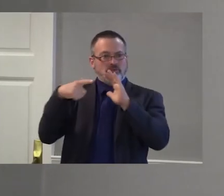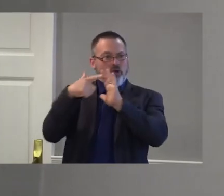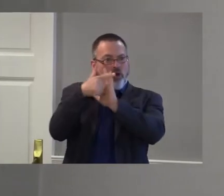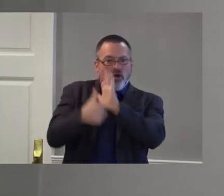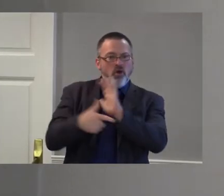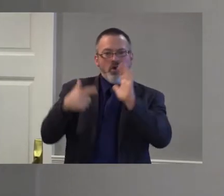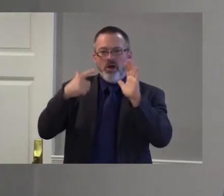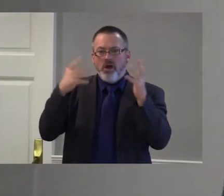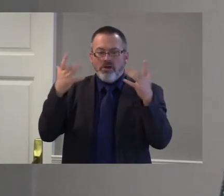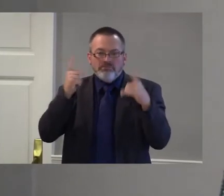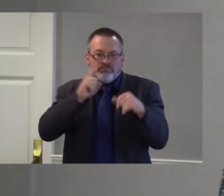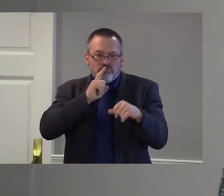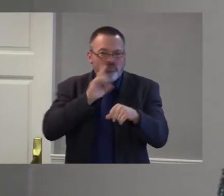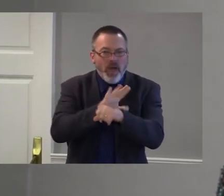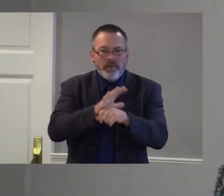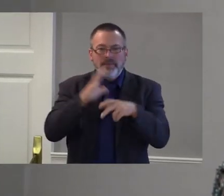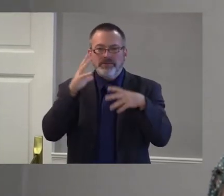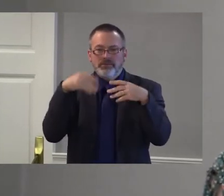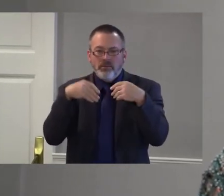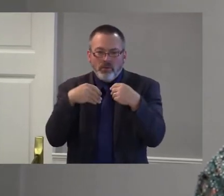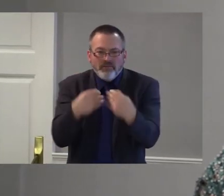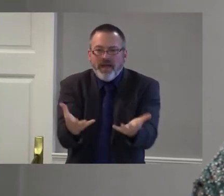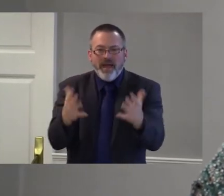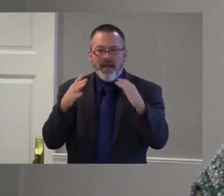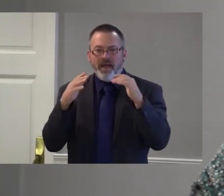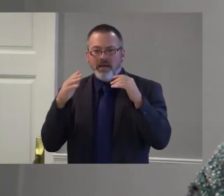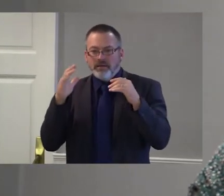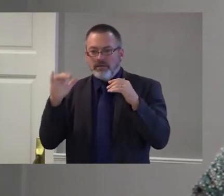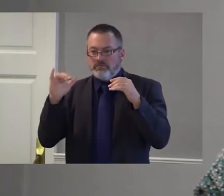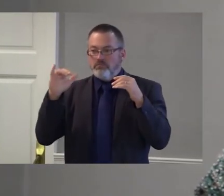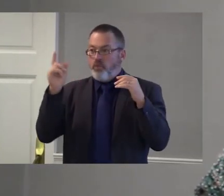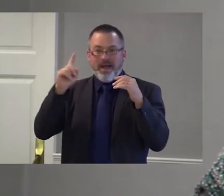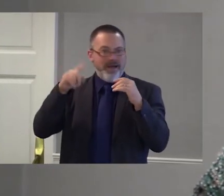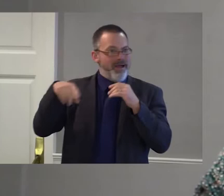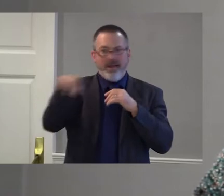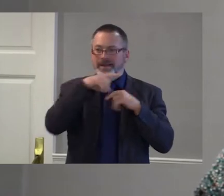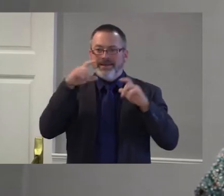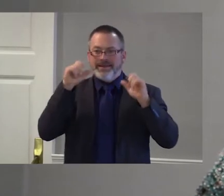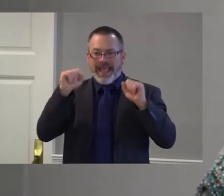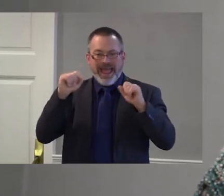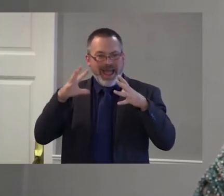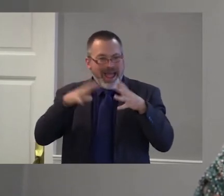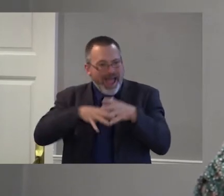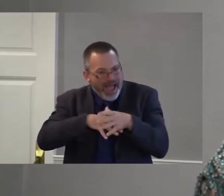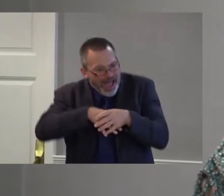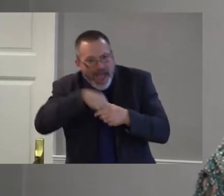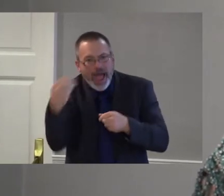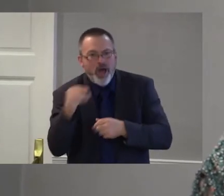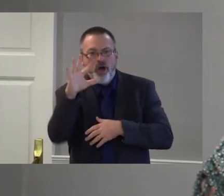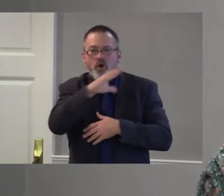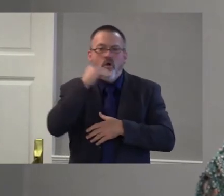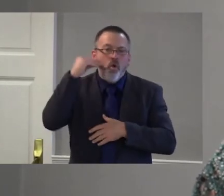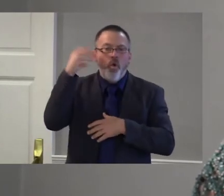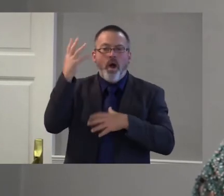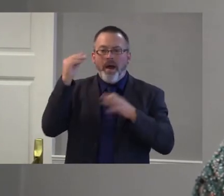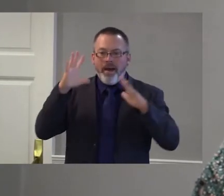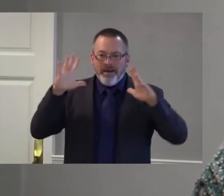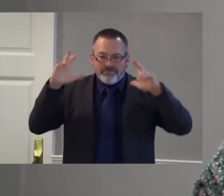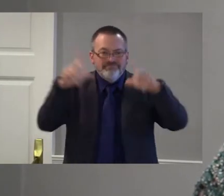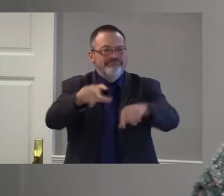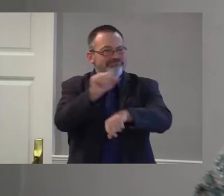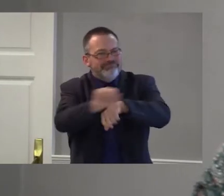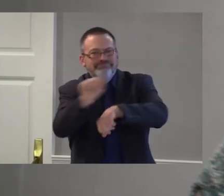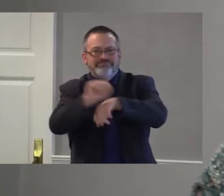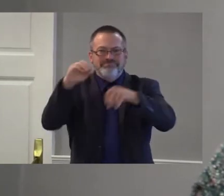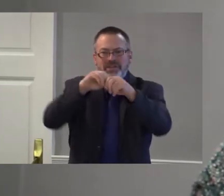of institutions, and back into the community. And as we rejoice, we know that there's so much more to